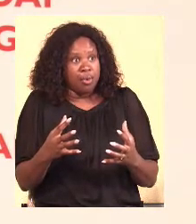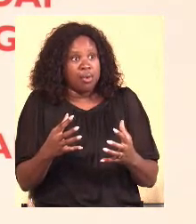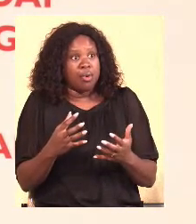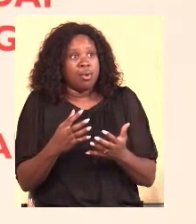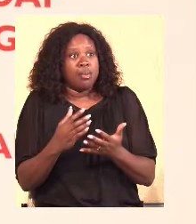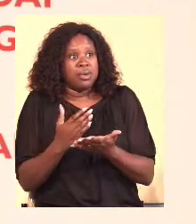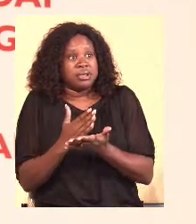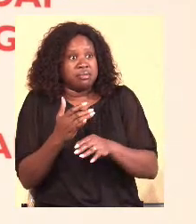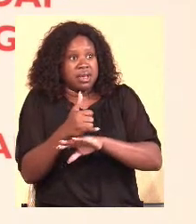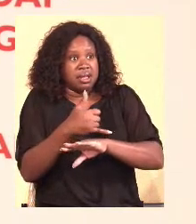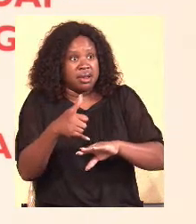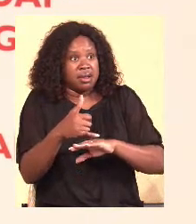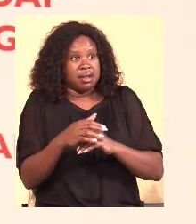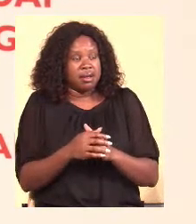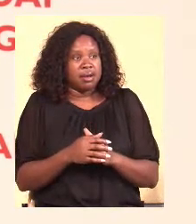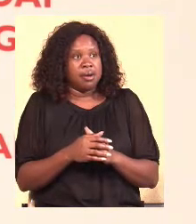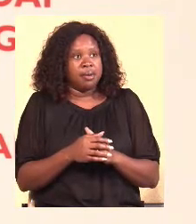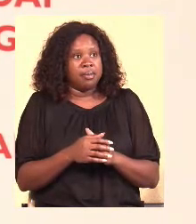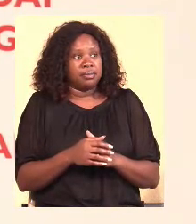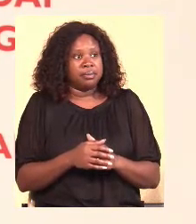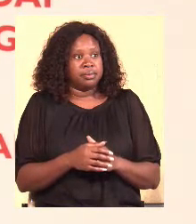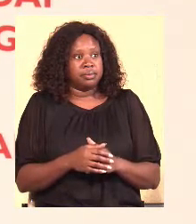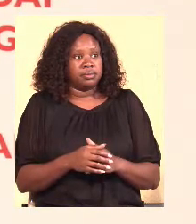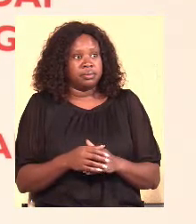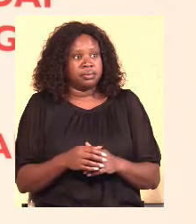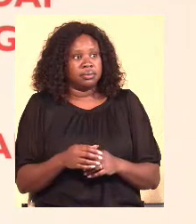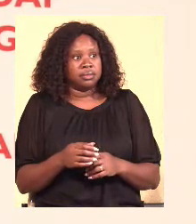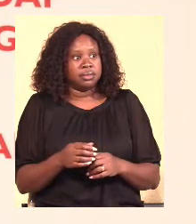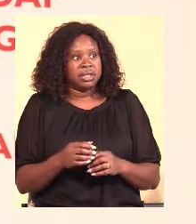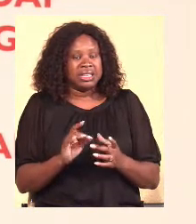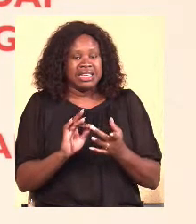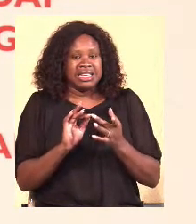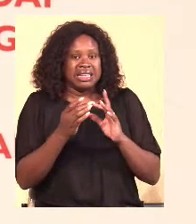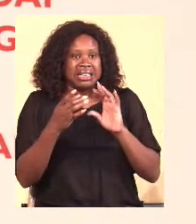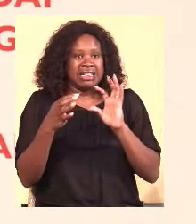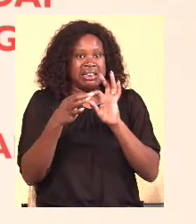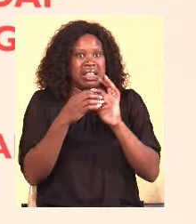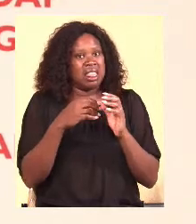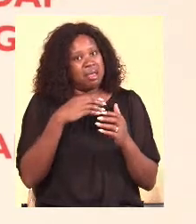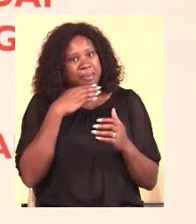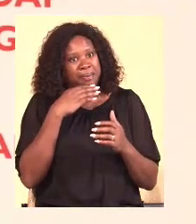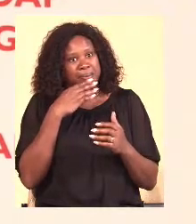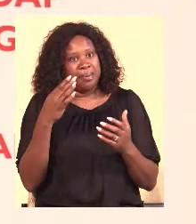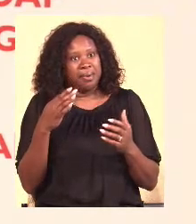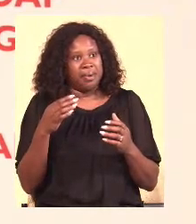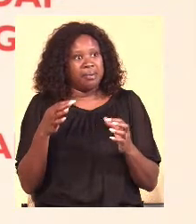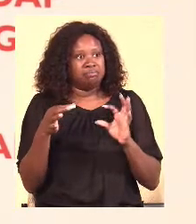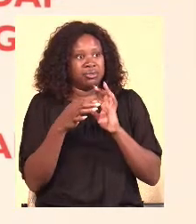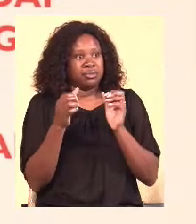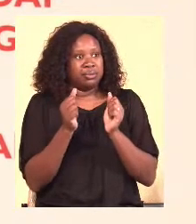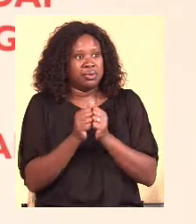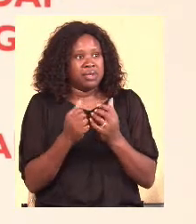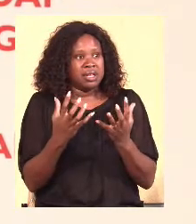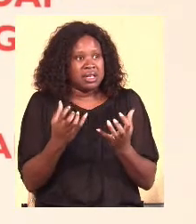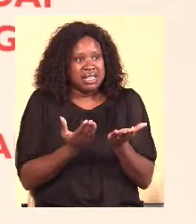If you are doing a live class, much traffic, and the internet connection could not match with the